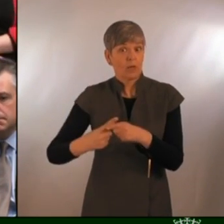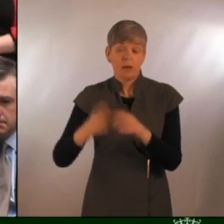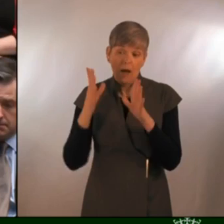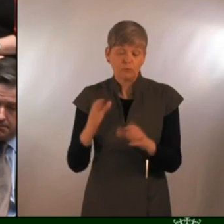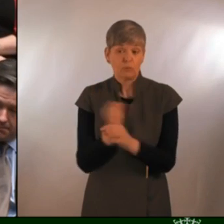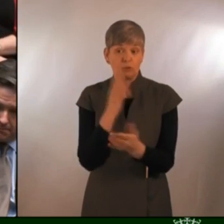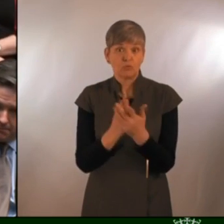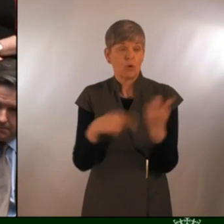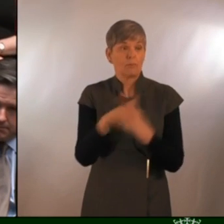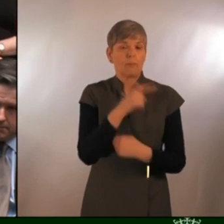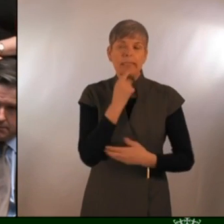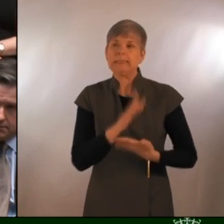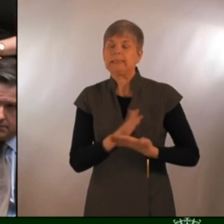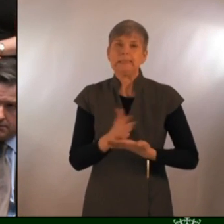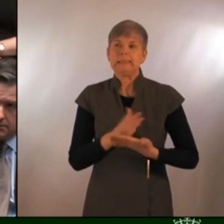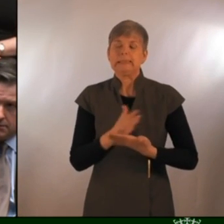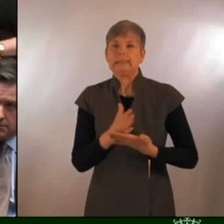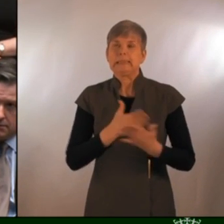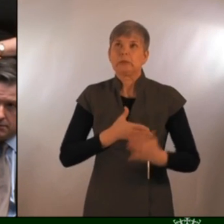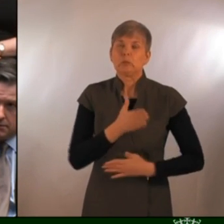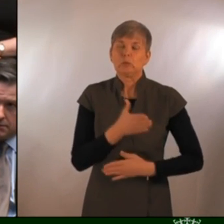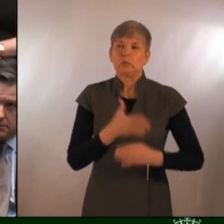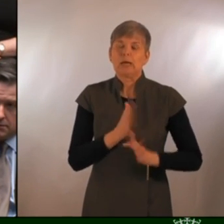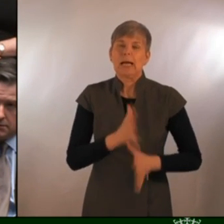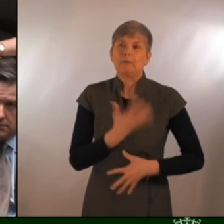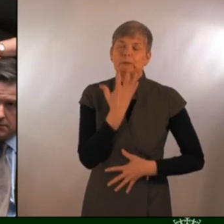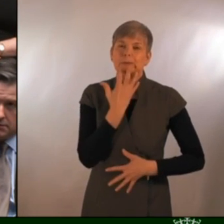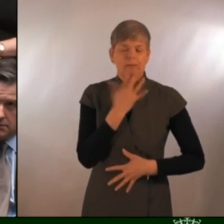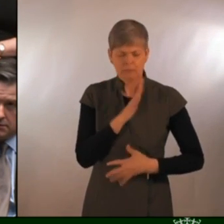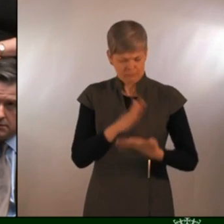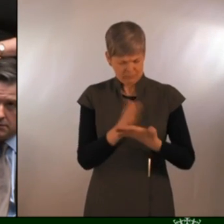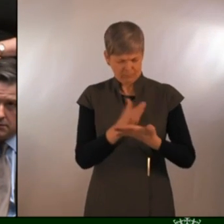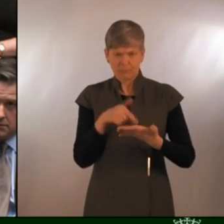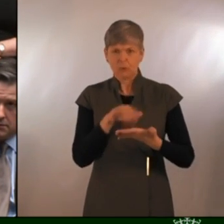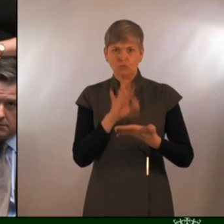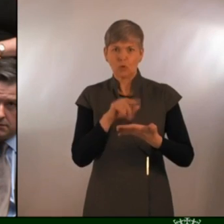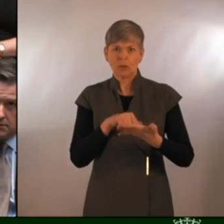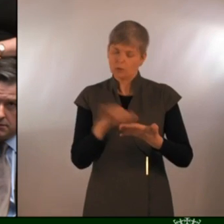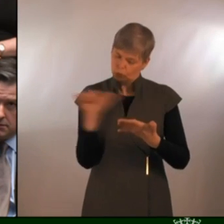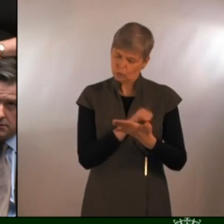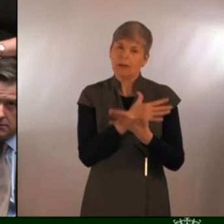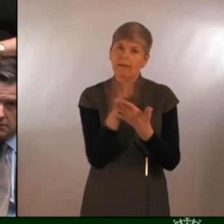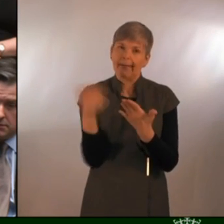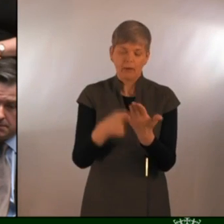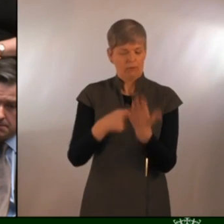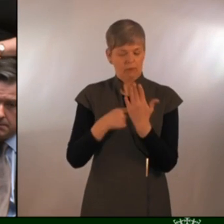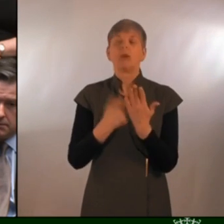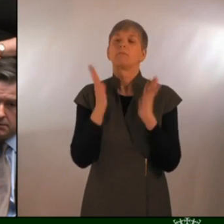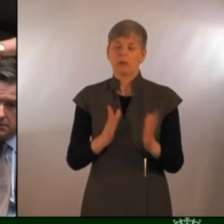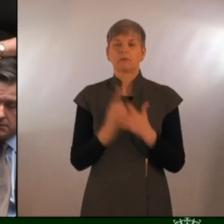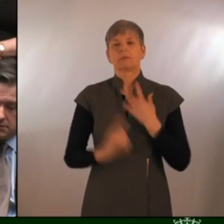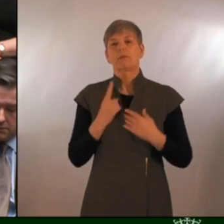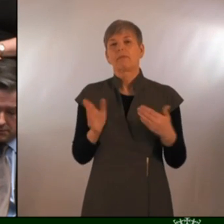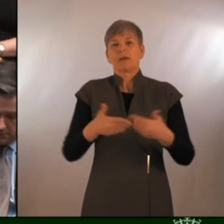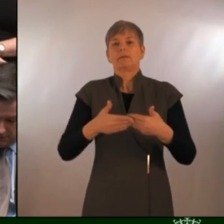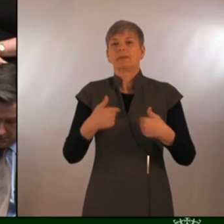between spreading the virus because they have to go to work or staying at home and self-isolate, as obviously they should do if they've got the symptoms.